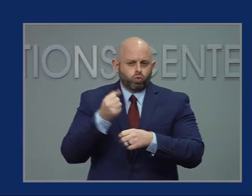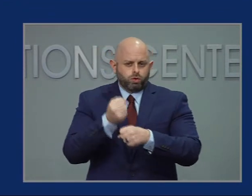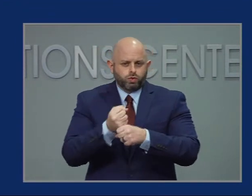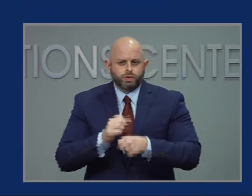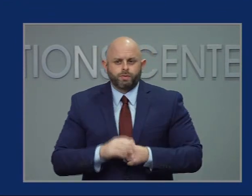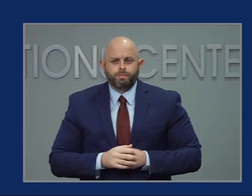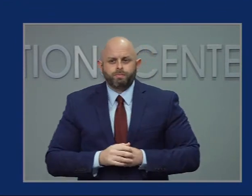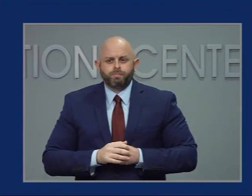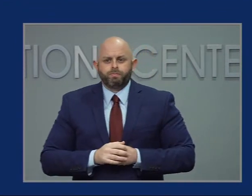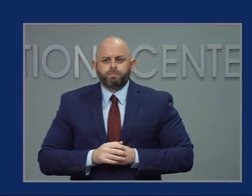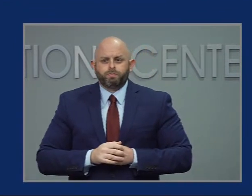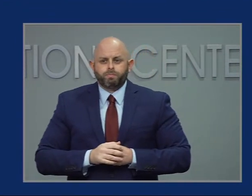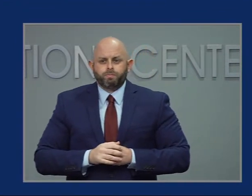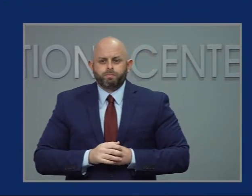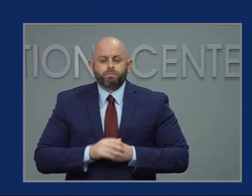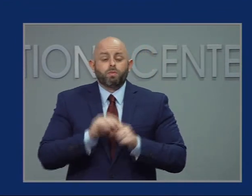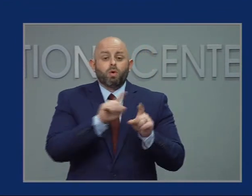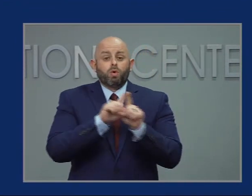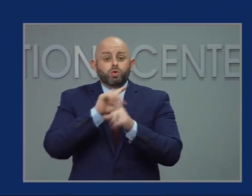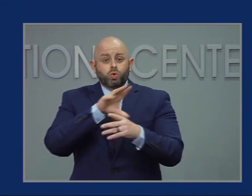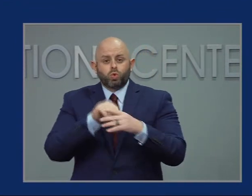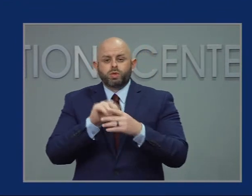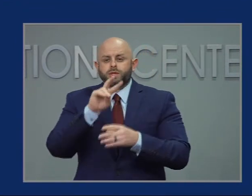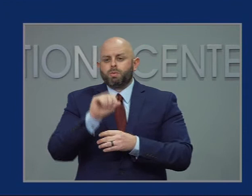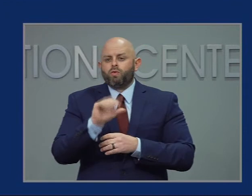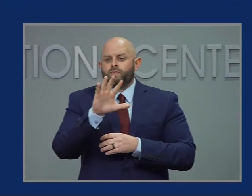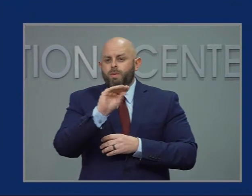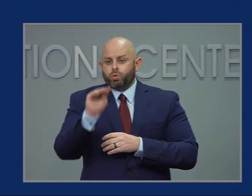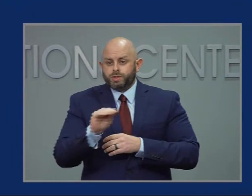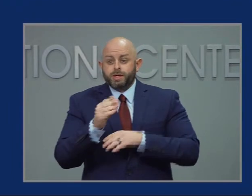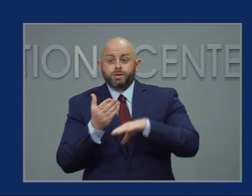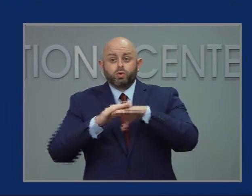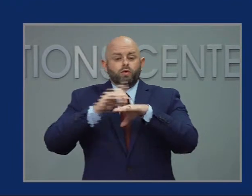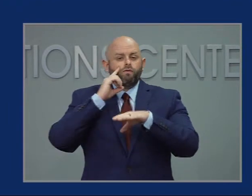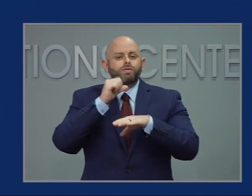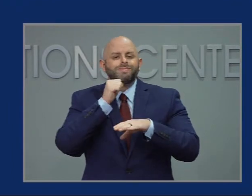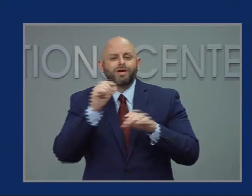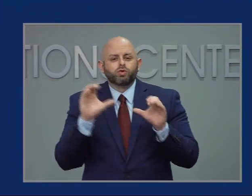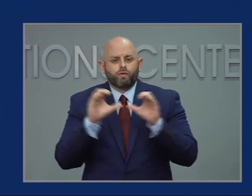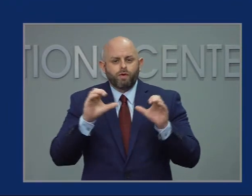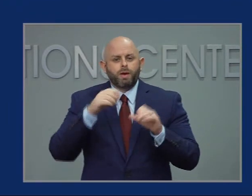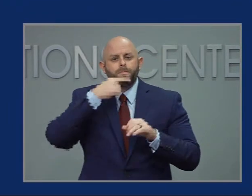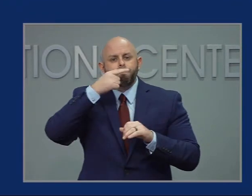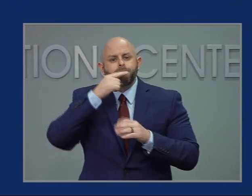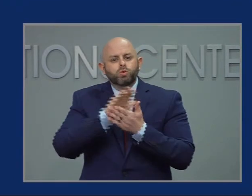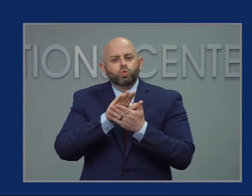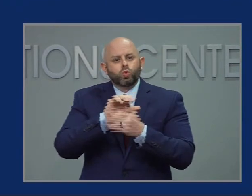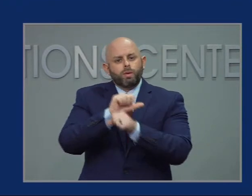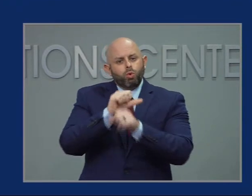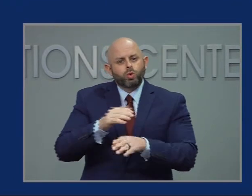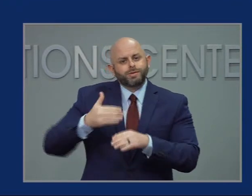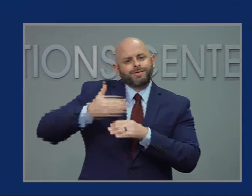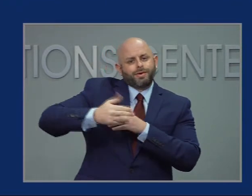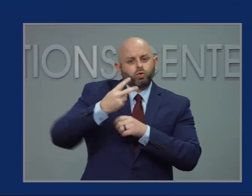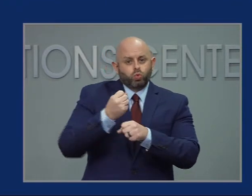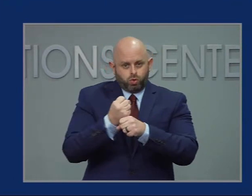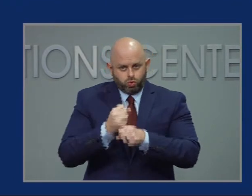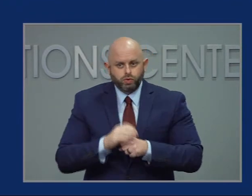In addition, it includes a 7.5% total increase for non-certified public school employees over the next 2